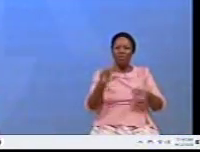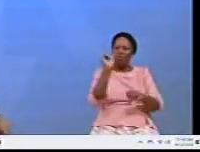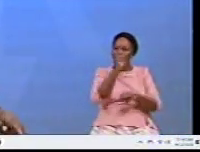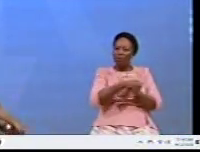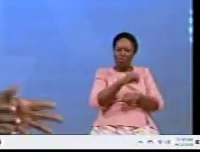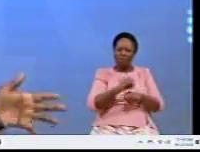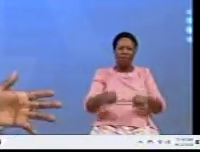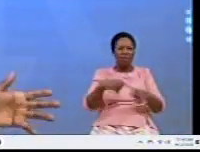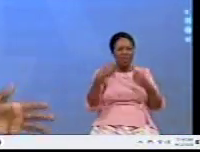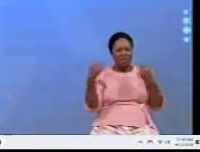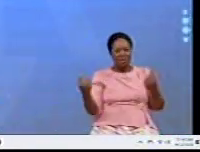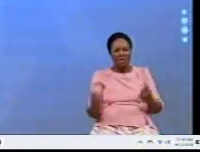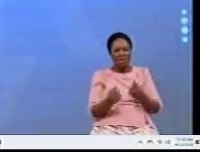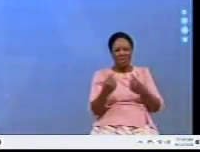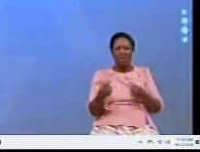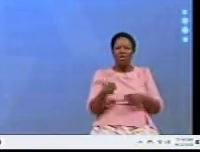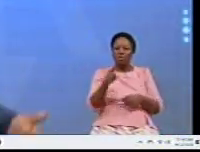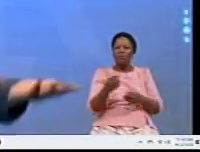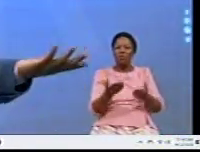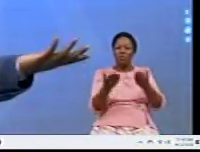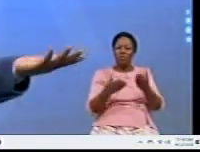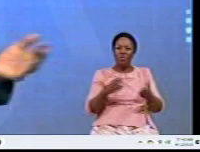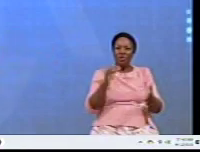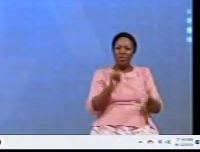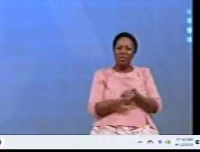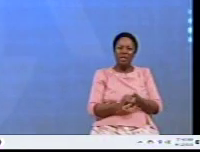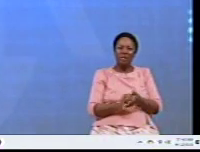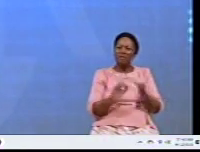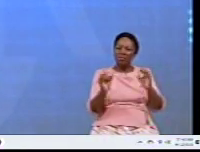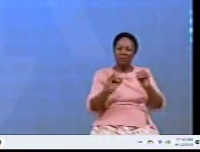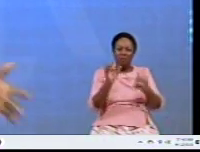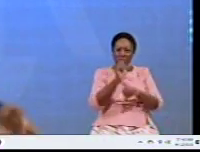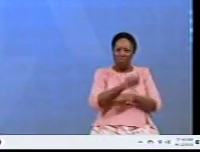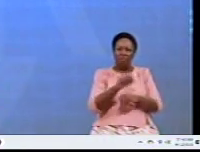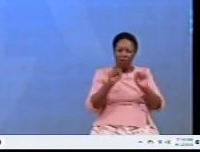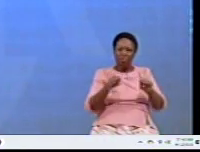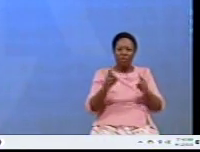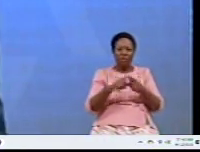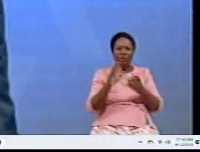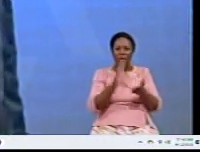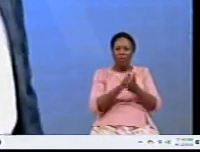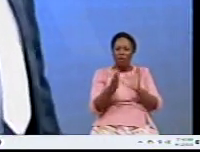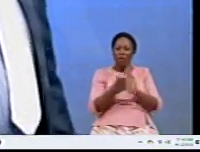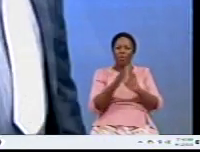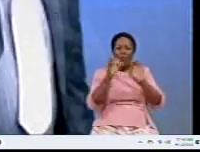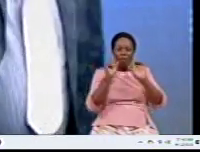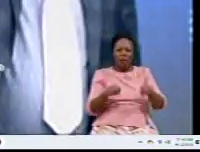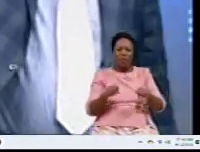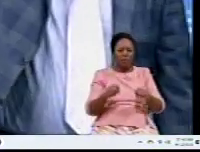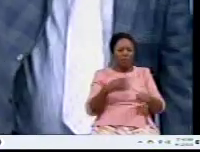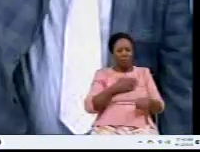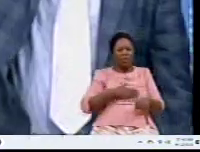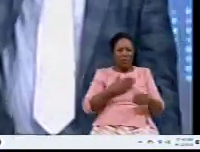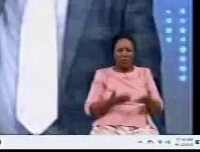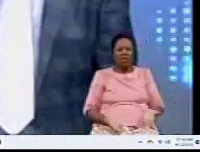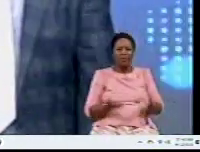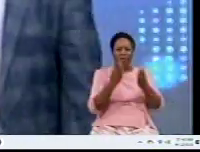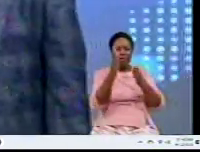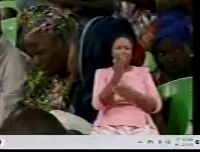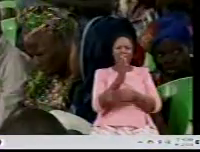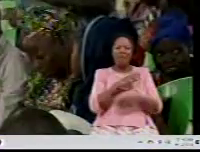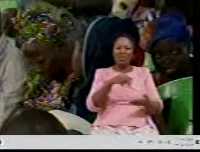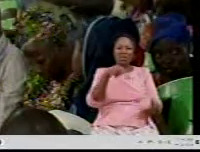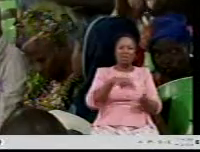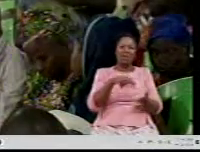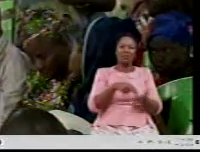sin. You want that impossibility to become possible. Raise up that hand and stand up.